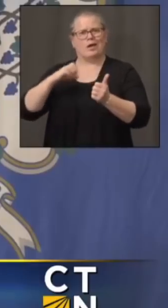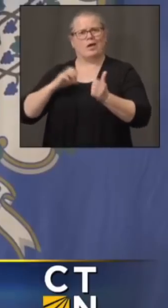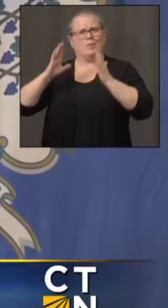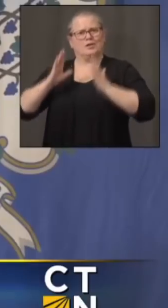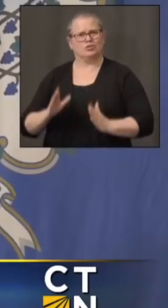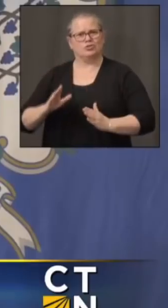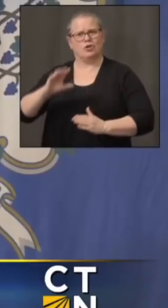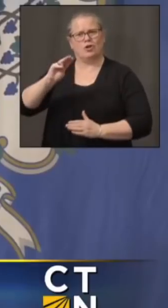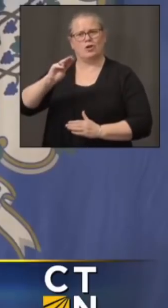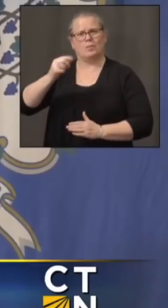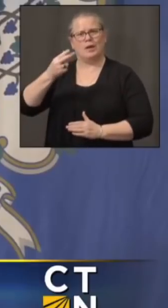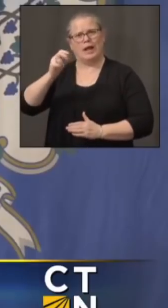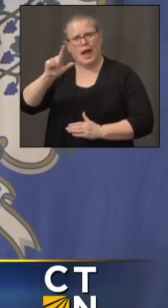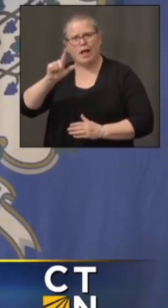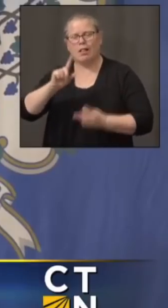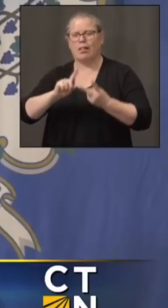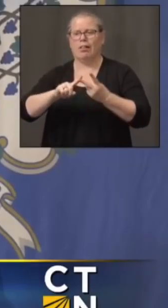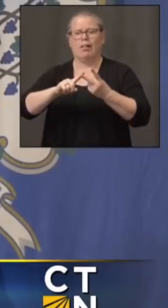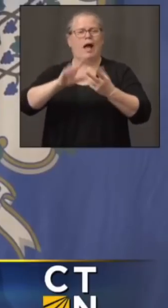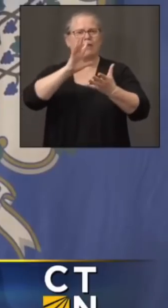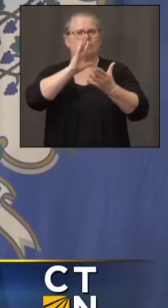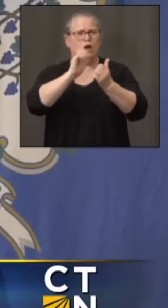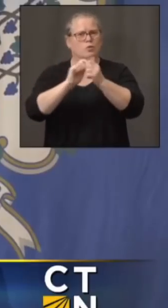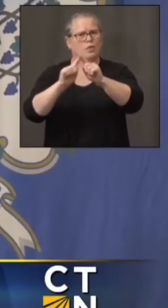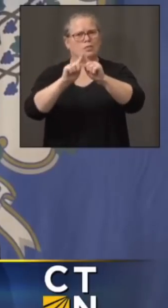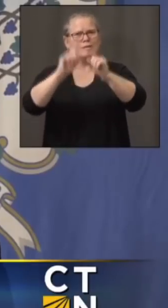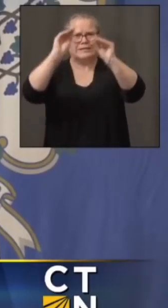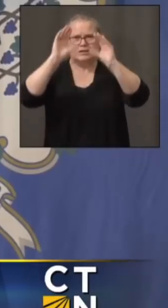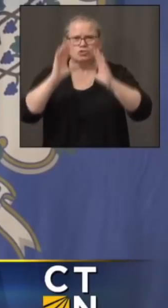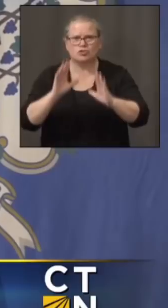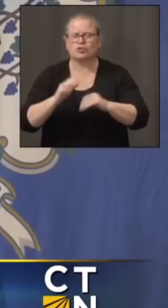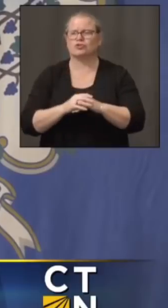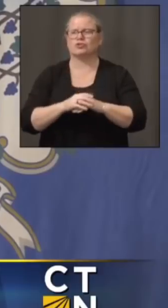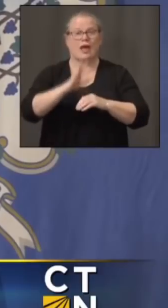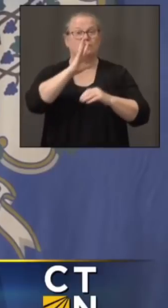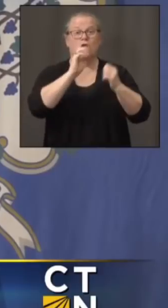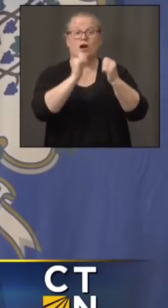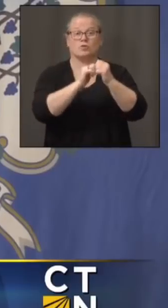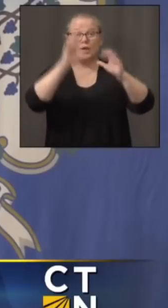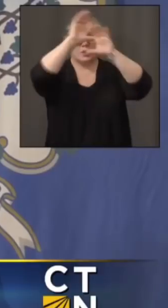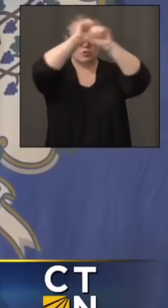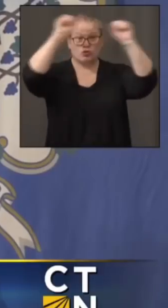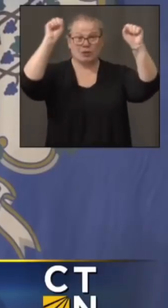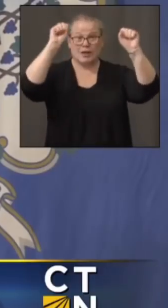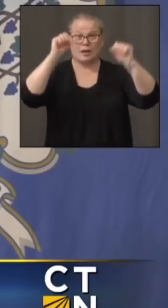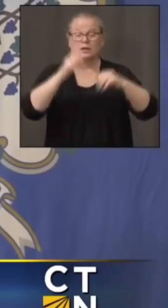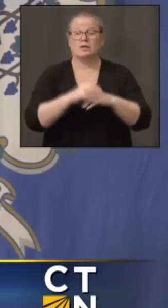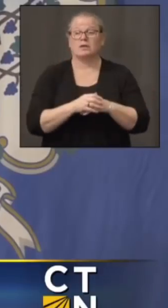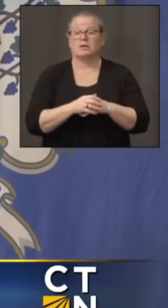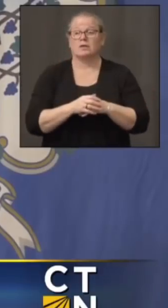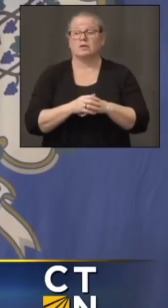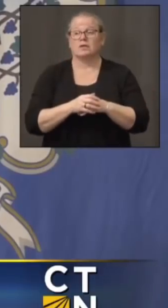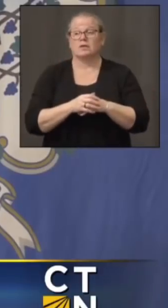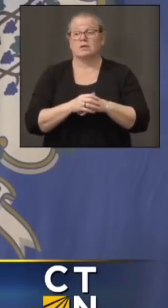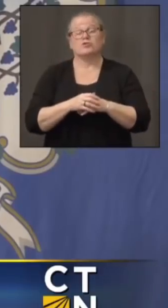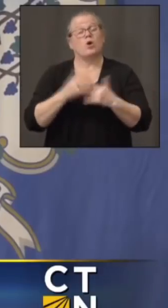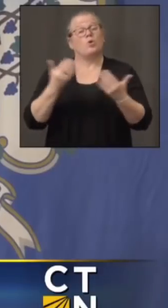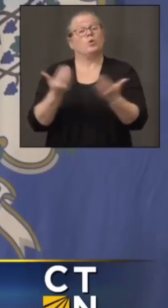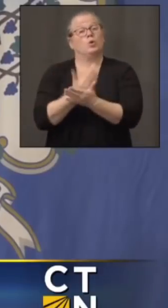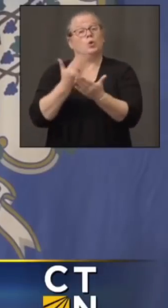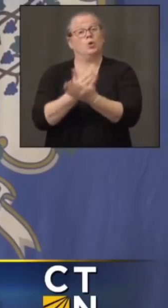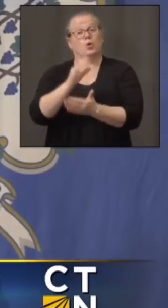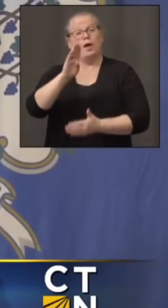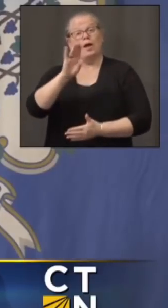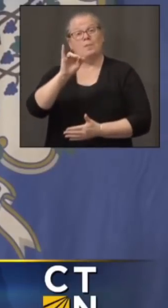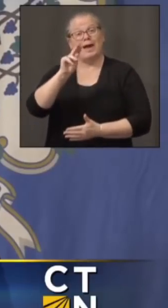about this. I'd say a couple things. One, with a new Binax test, we can test very quickly,